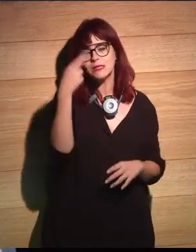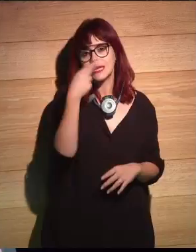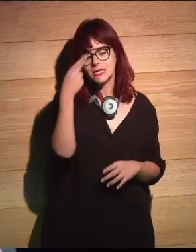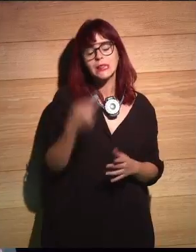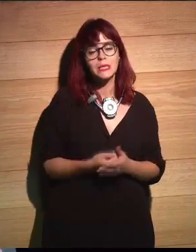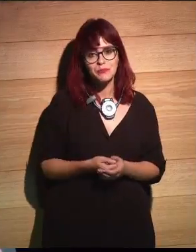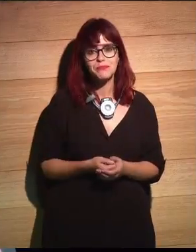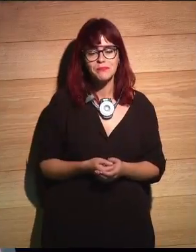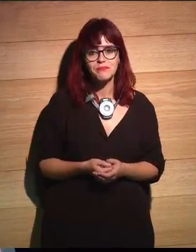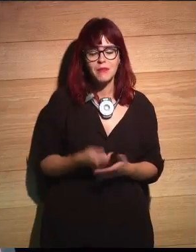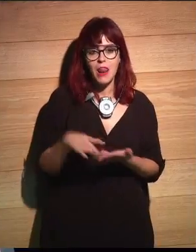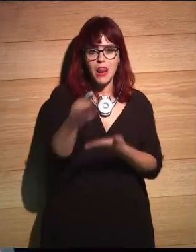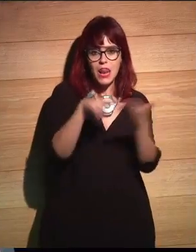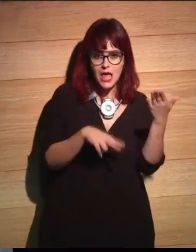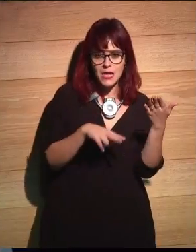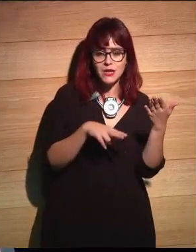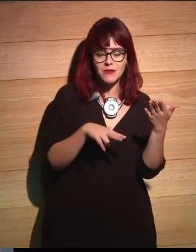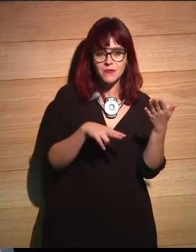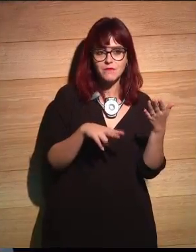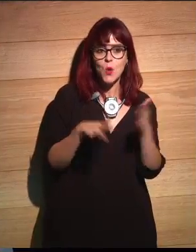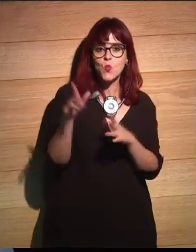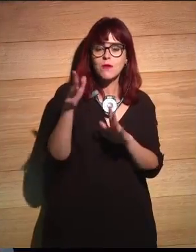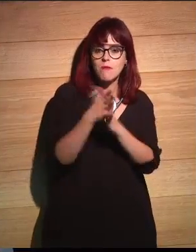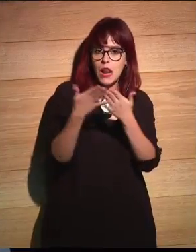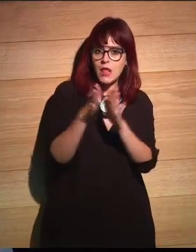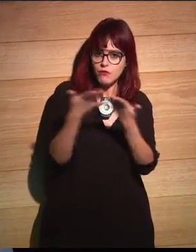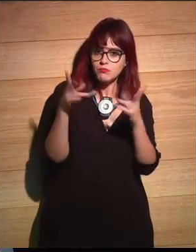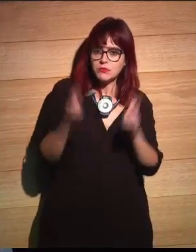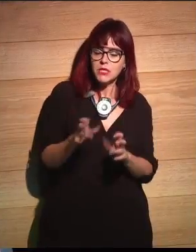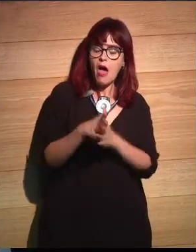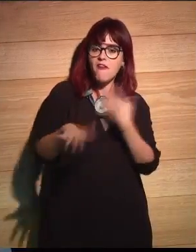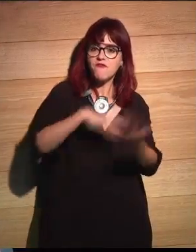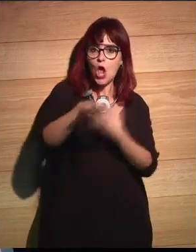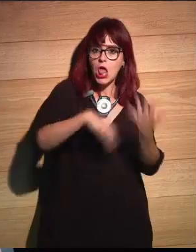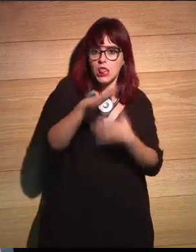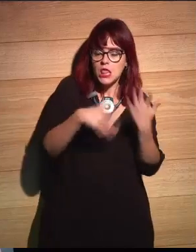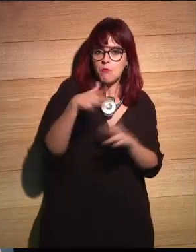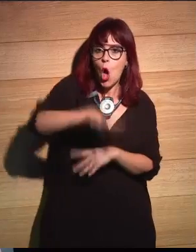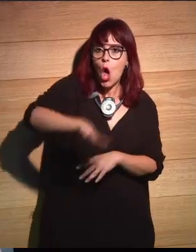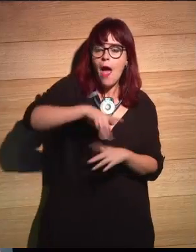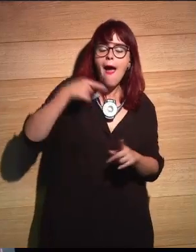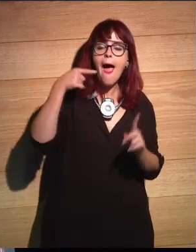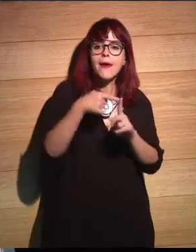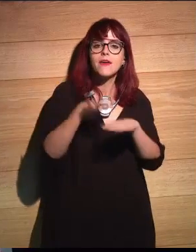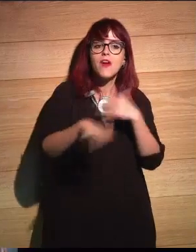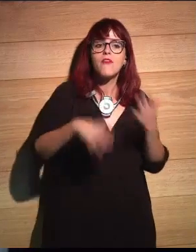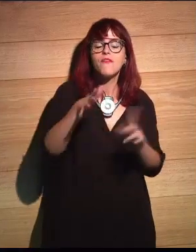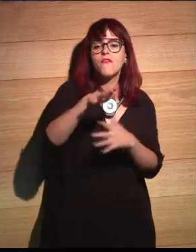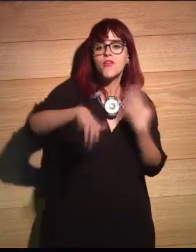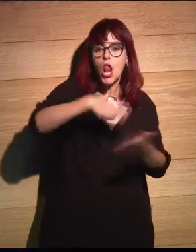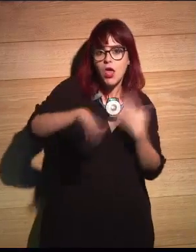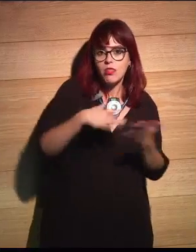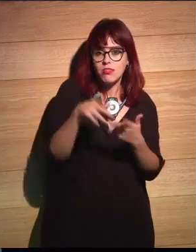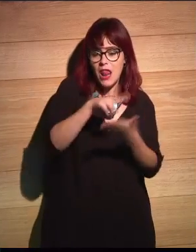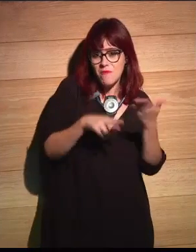book about violence where you can see the violence in the language. Yeah. So I don't